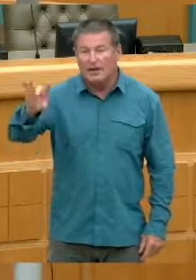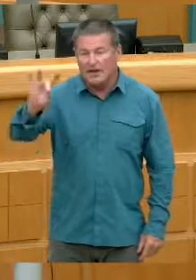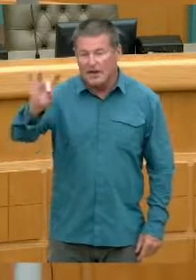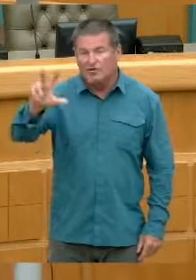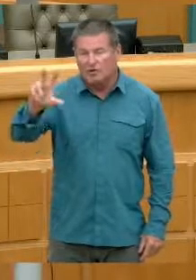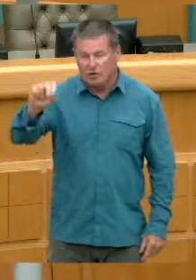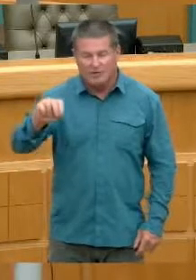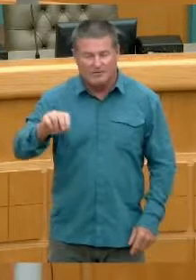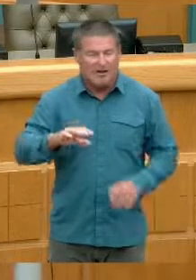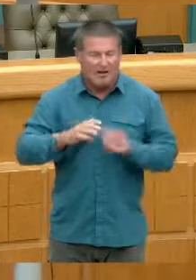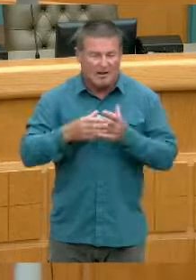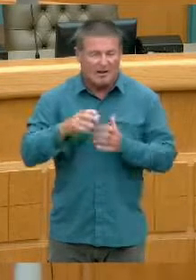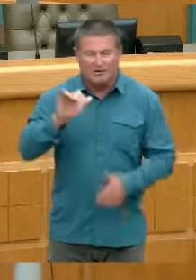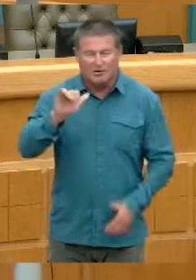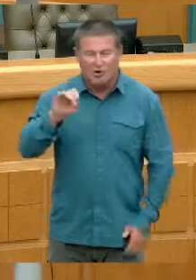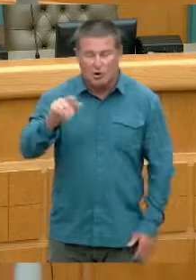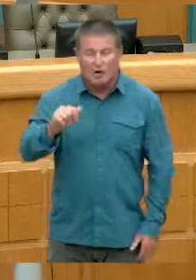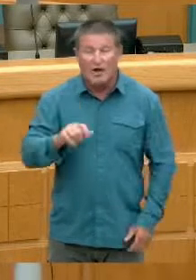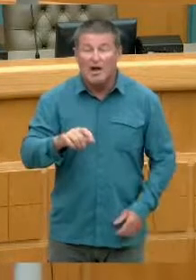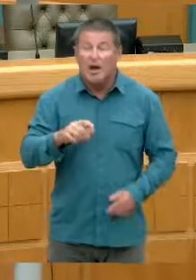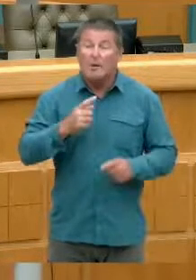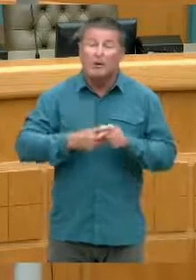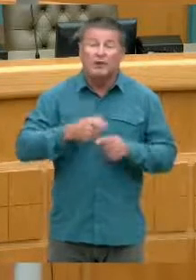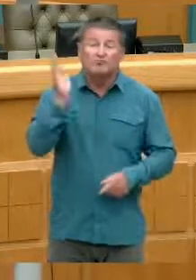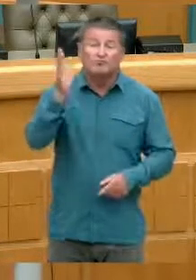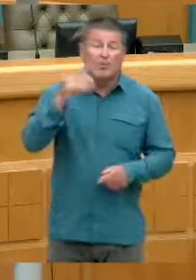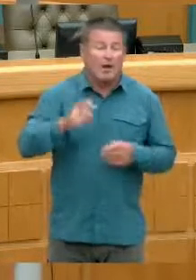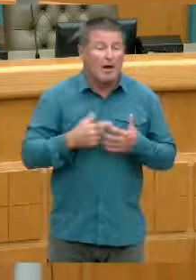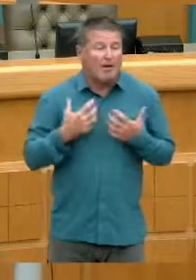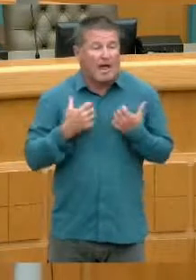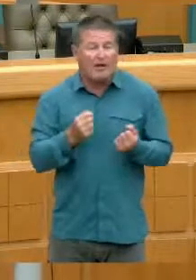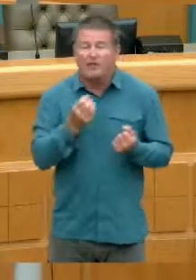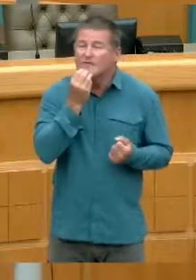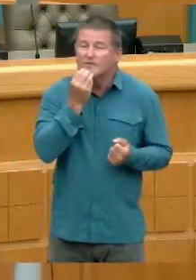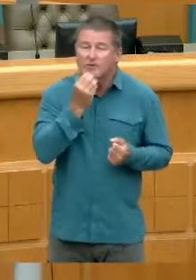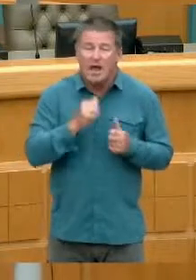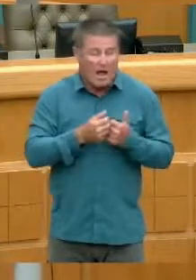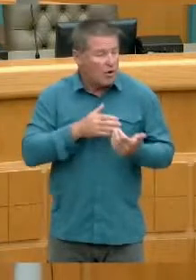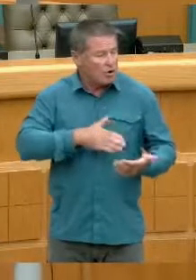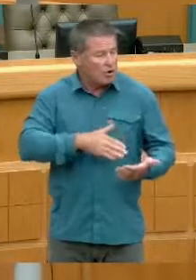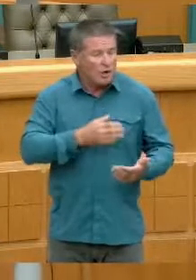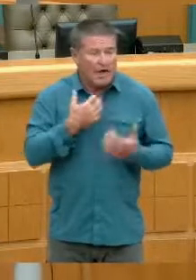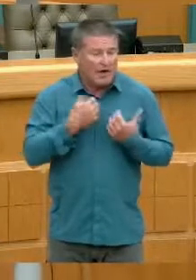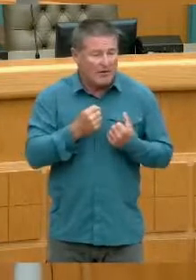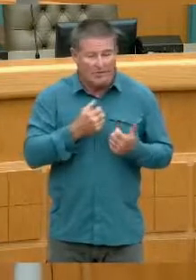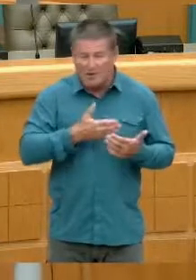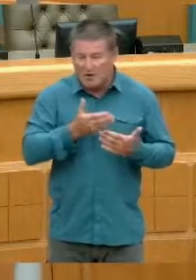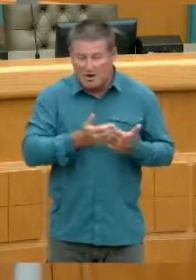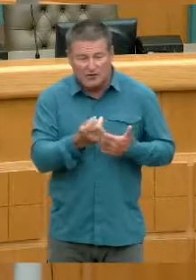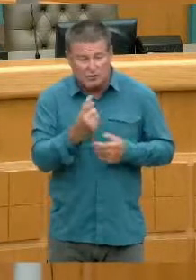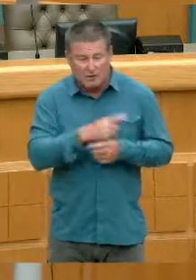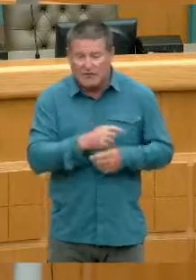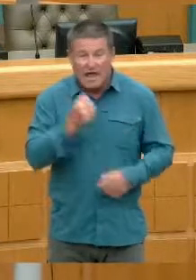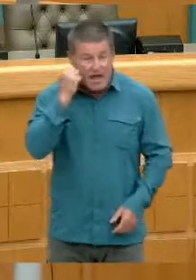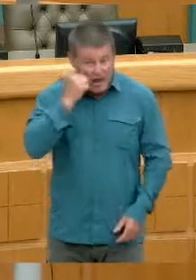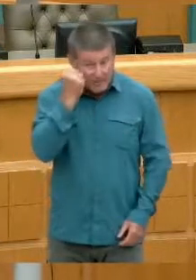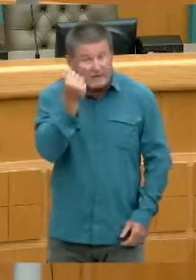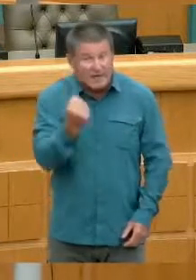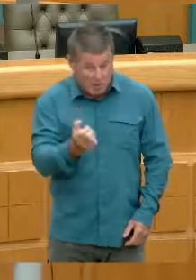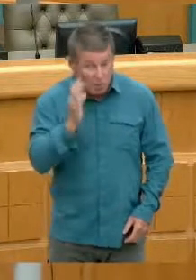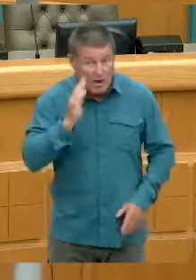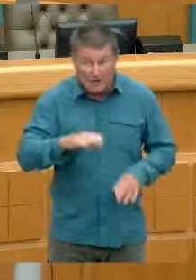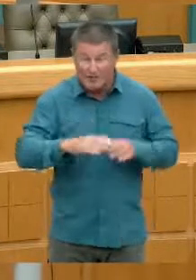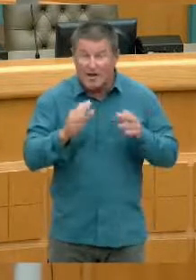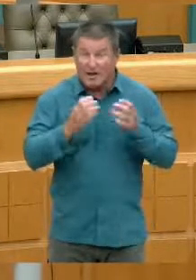meals from 10 to 11. We'll have a dietitian talking about how you can cook healthy for these next couple of days. We'll be doing this every Saturday. And